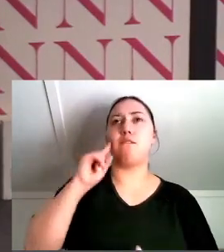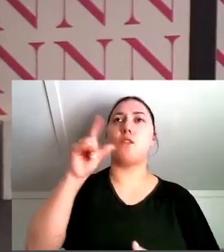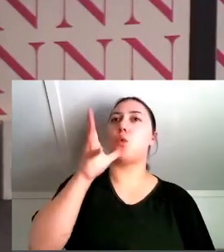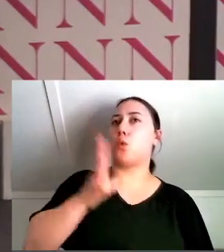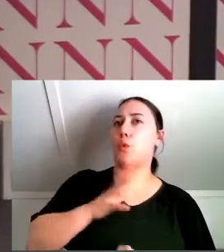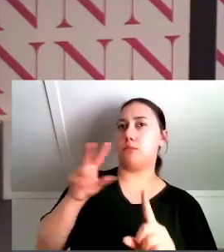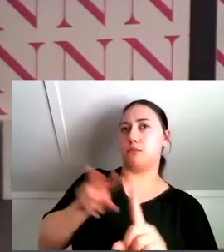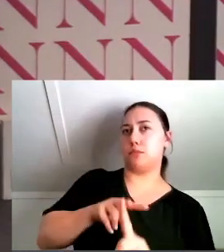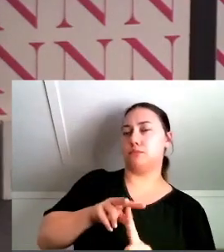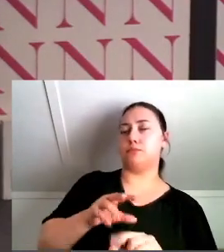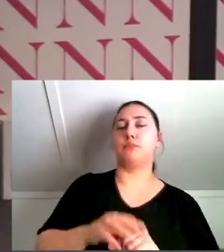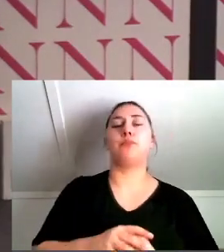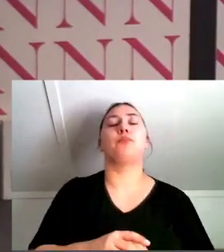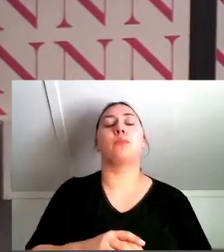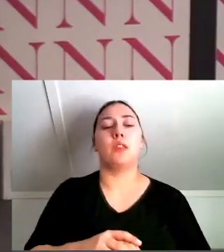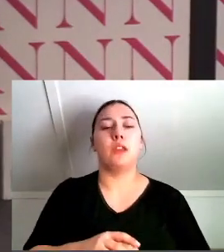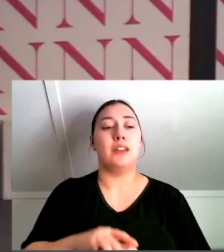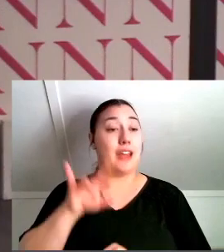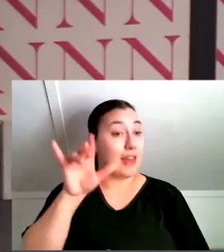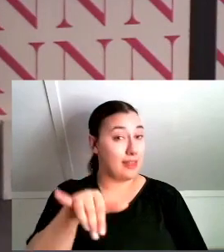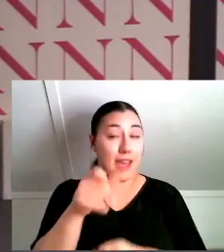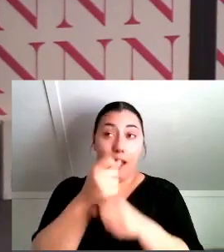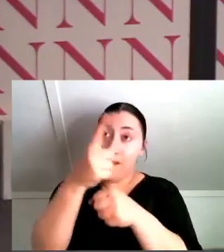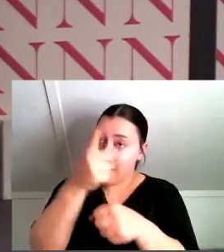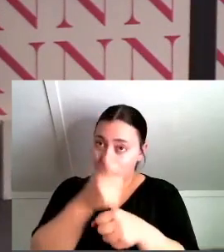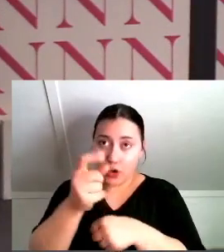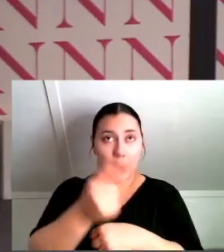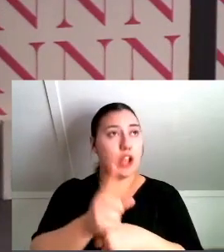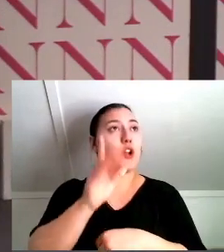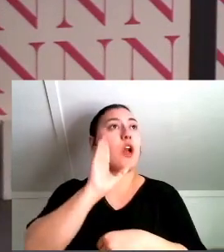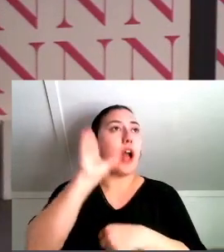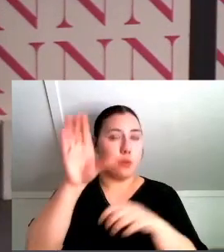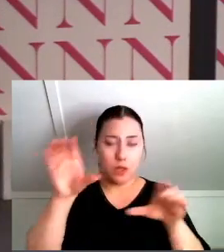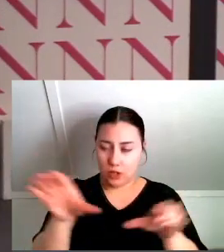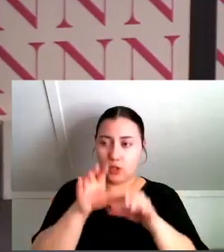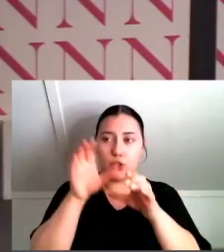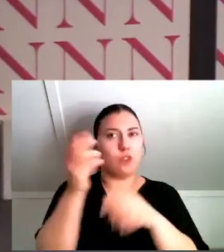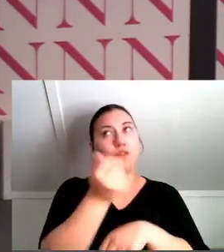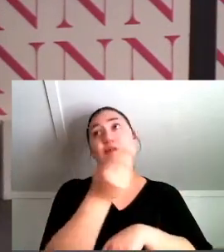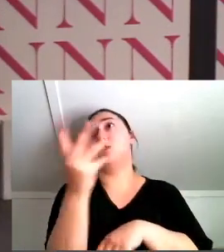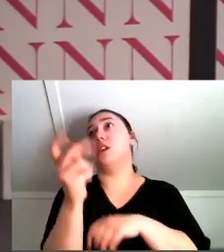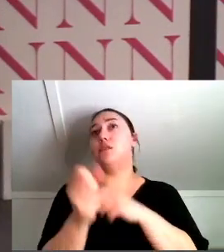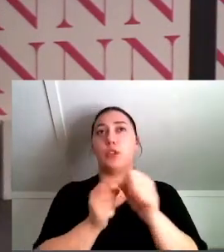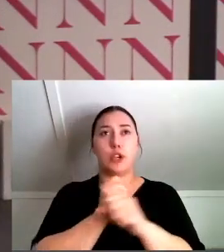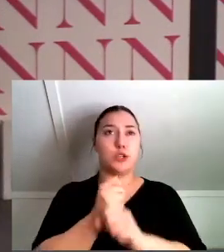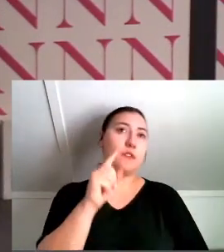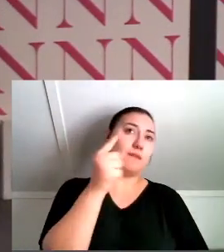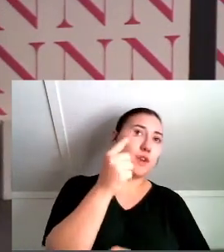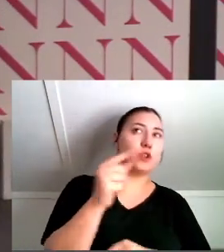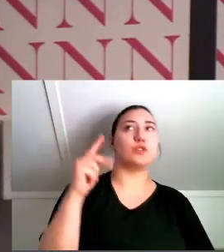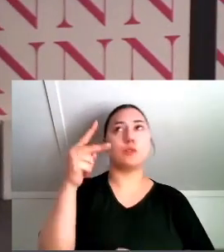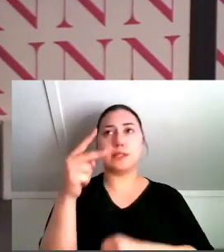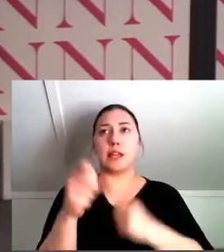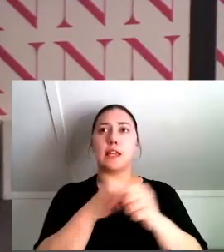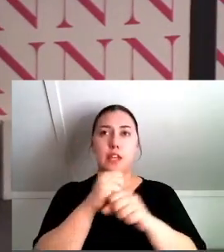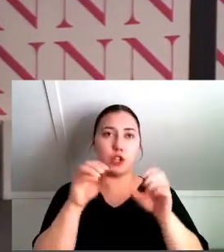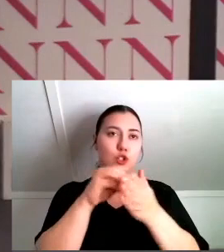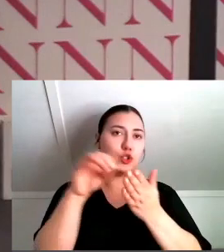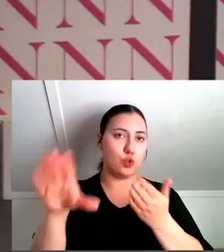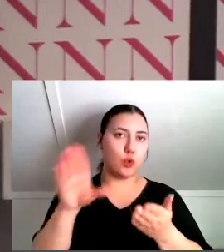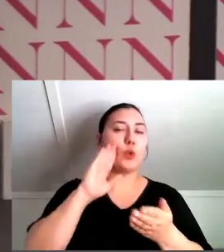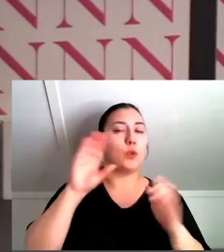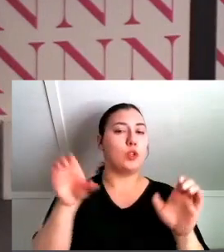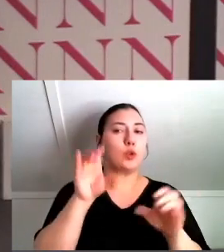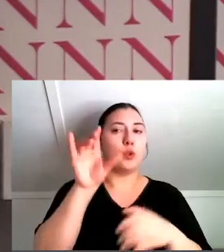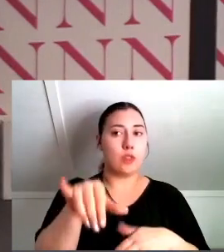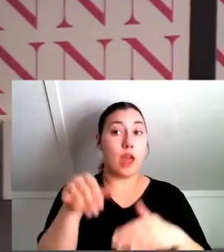that was a thing I would do almost every year for several years. Like if you were first, second year student, we would do that. And then if you were upper